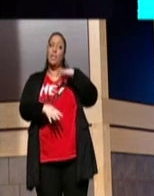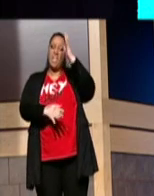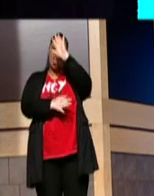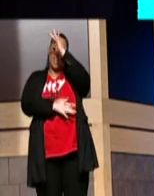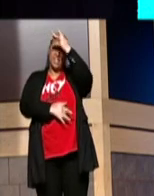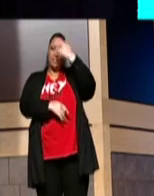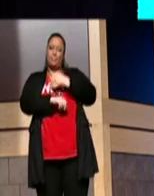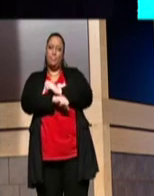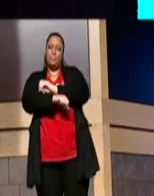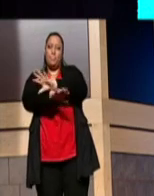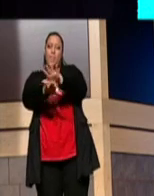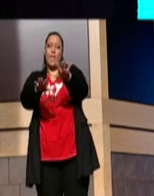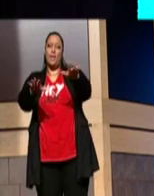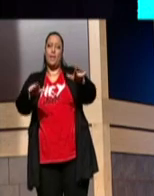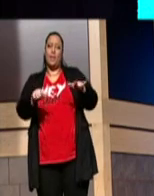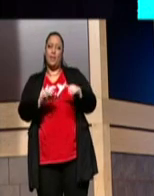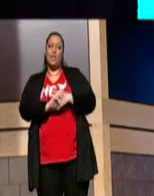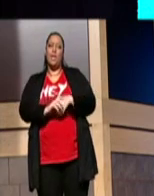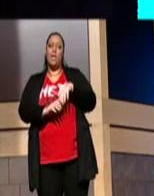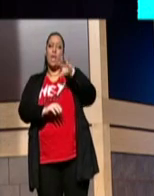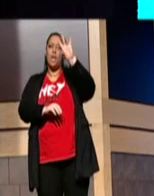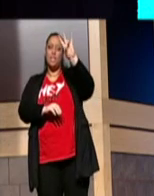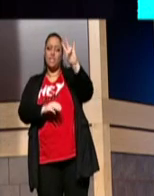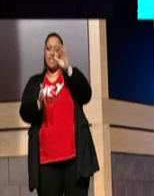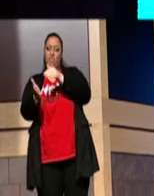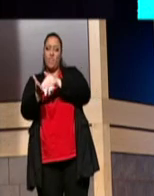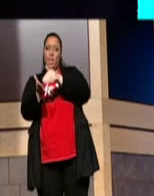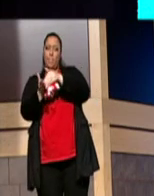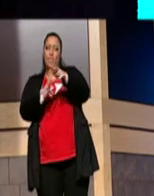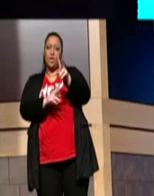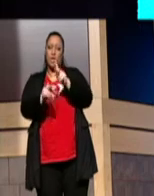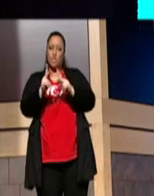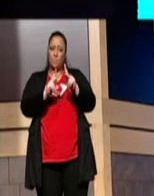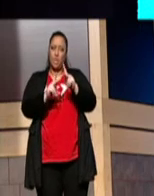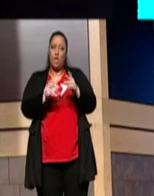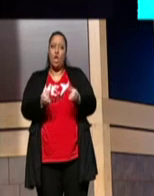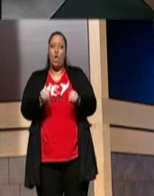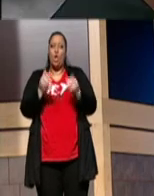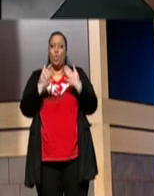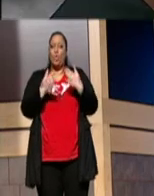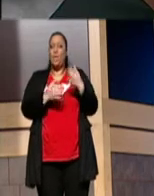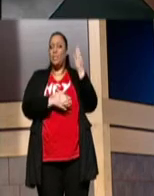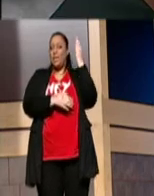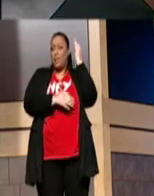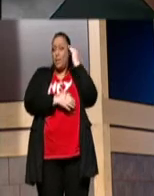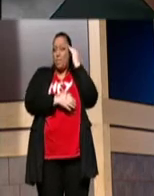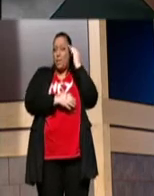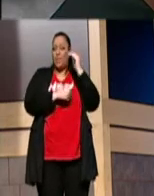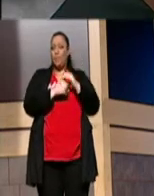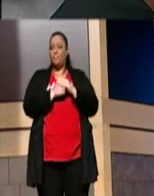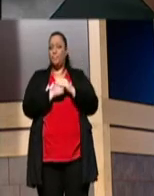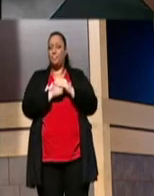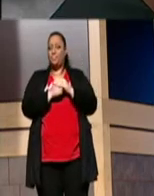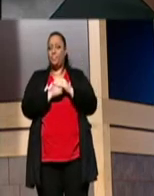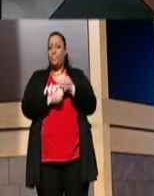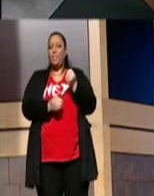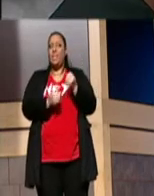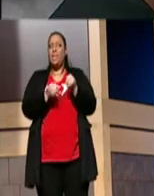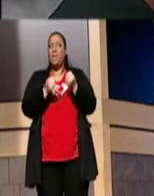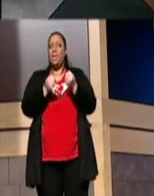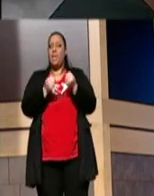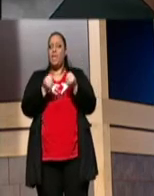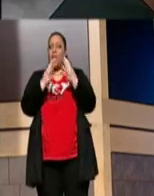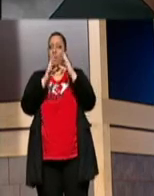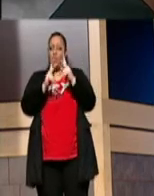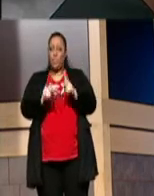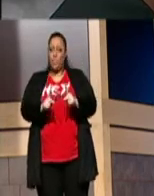not of the 7 billion people on this planet, who has had anything else in their mind but this pandemic? Right. Every human being with